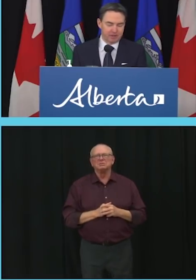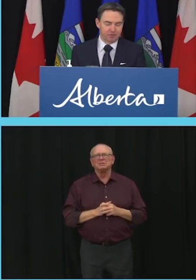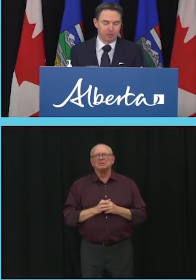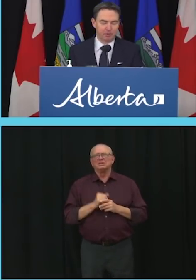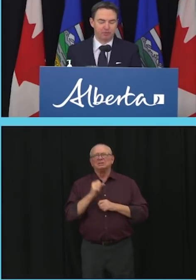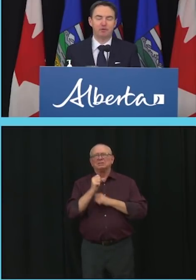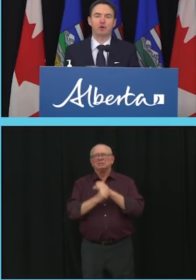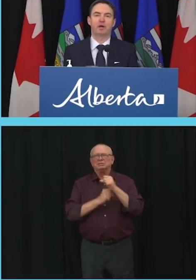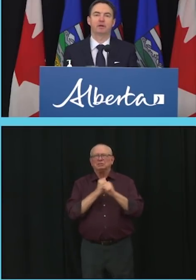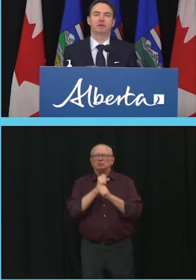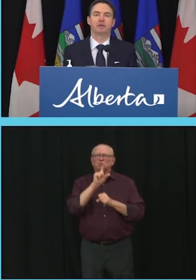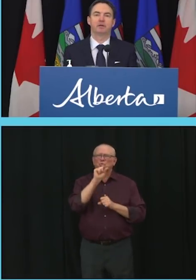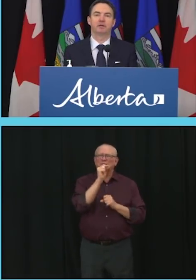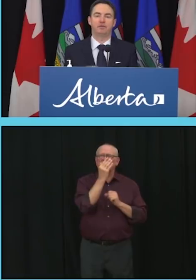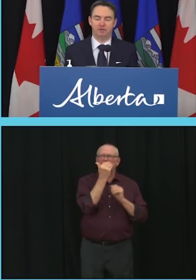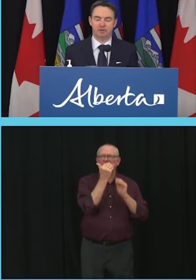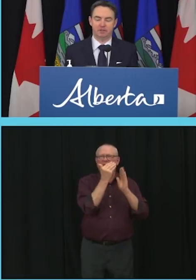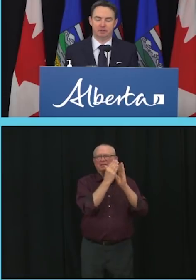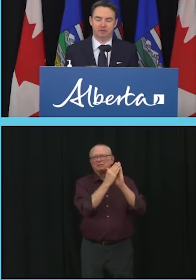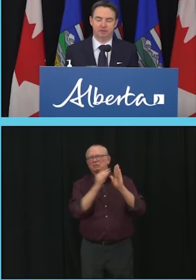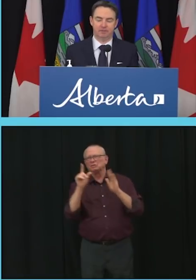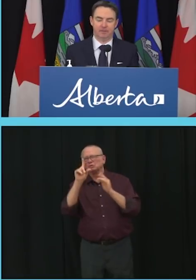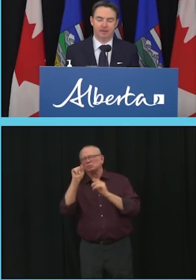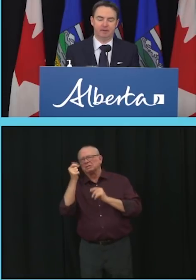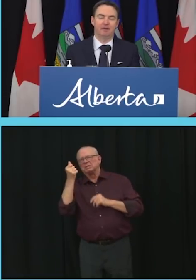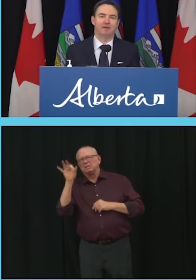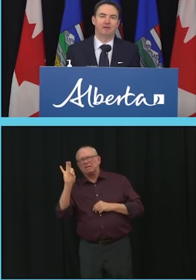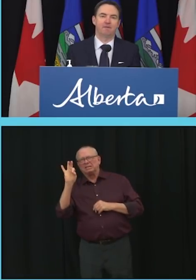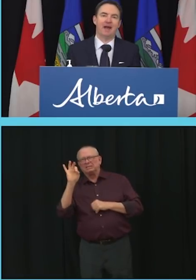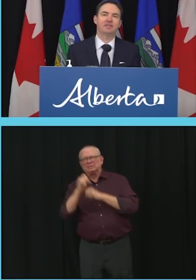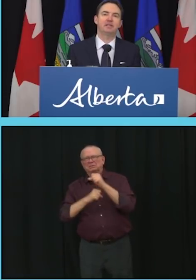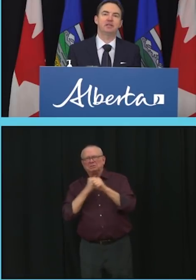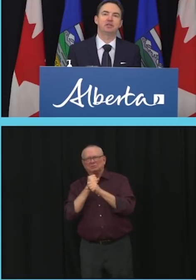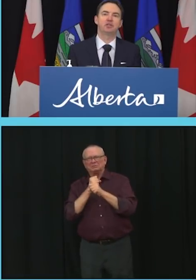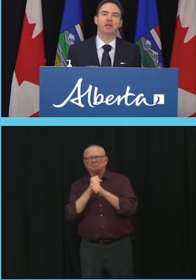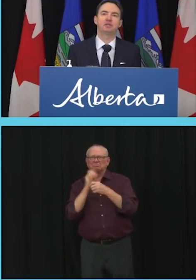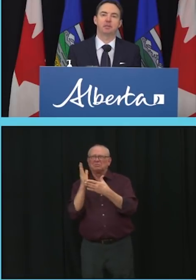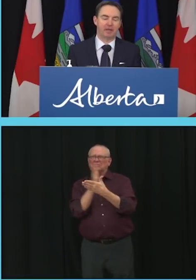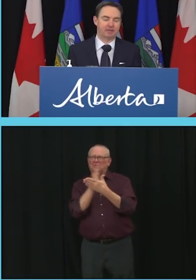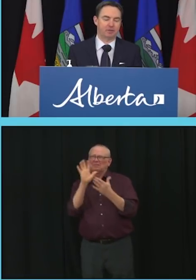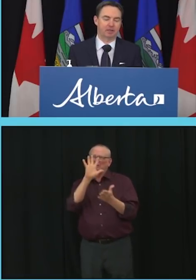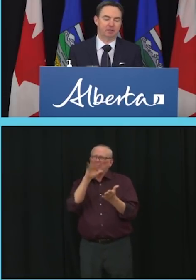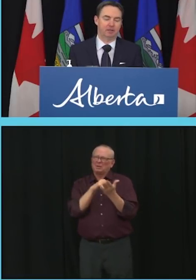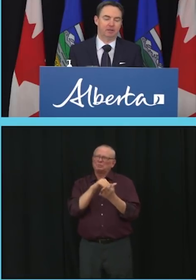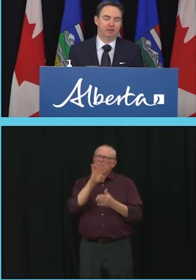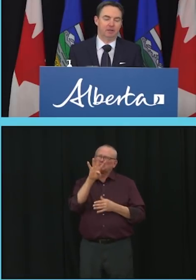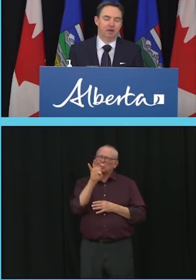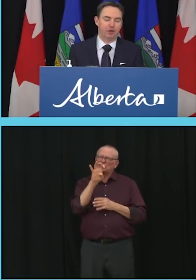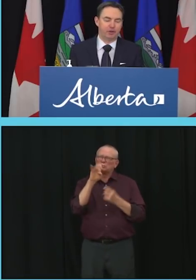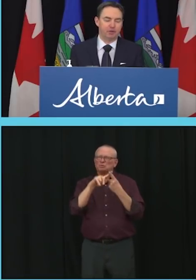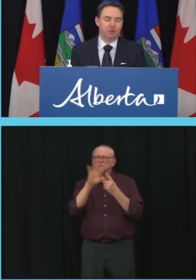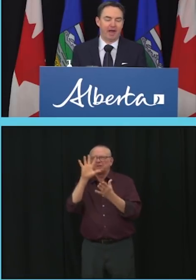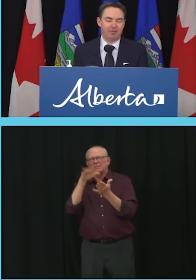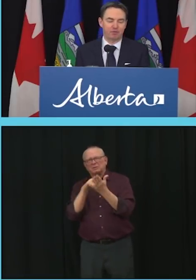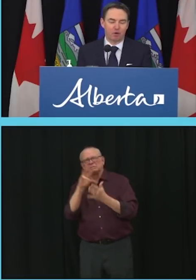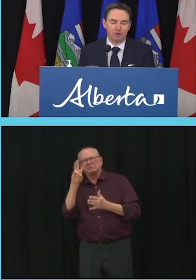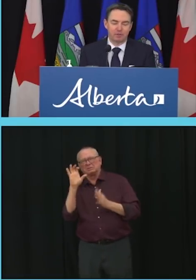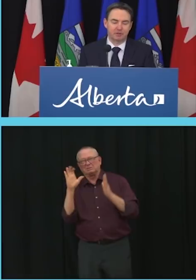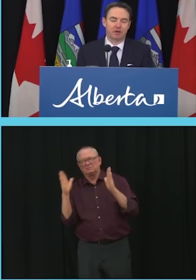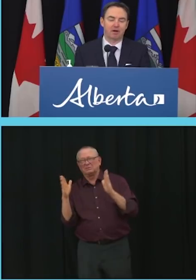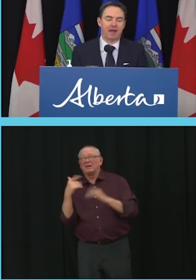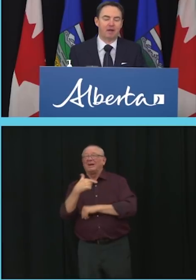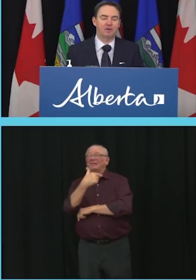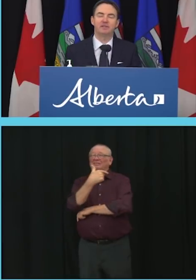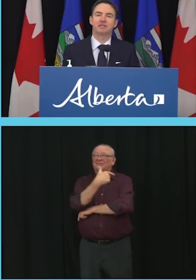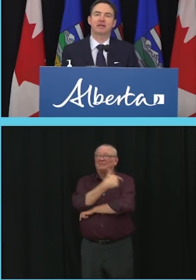years ranged from about 5,400 to 5,600. Vaccination changed the pandemic. A third to half of COVID